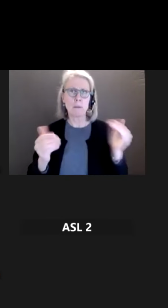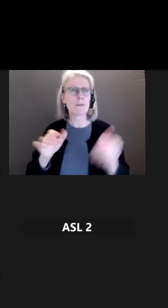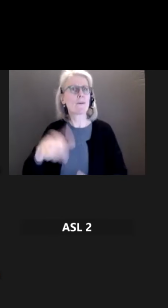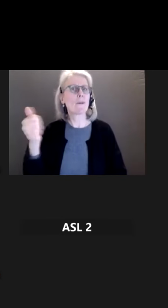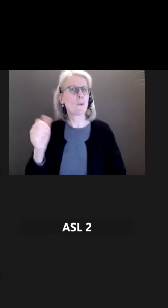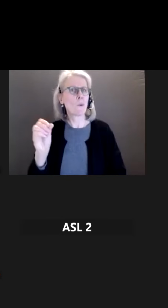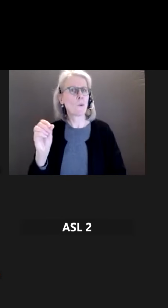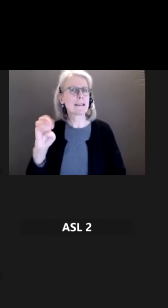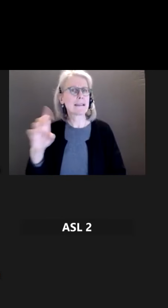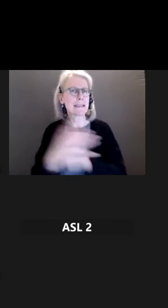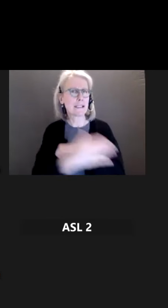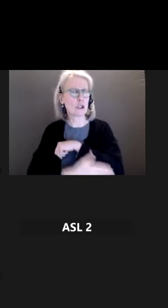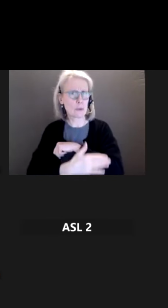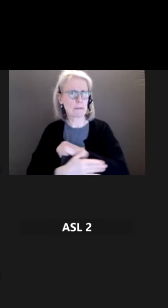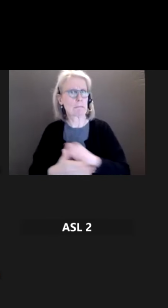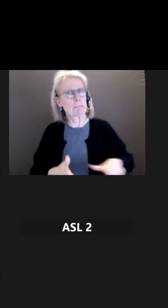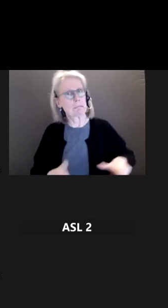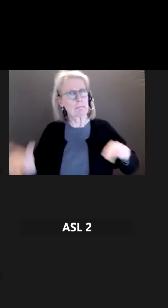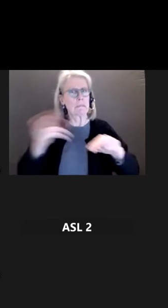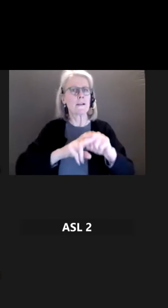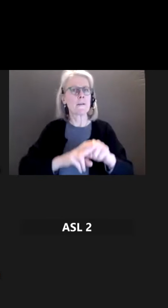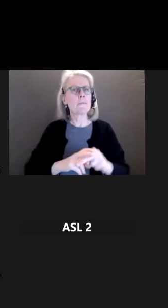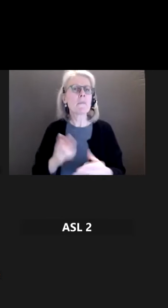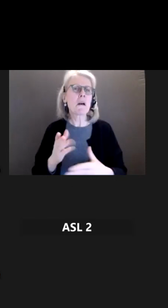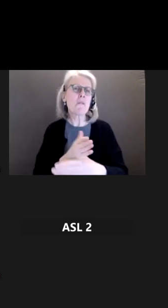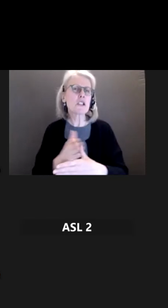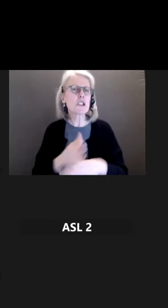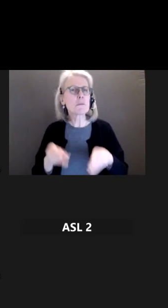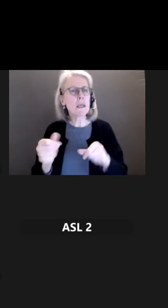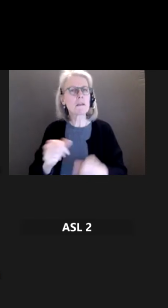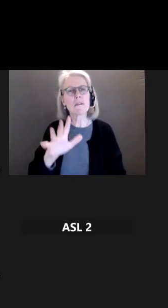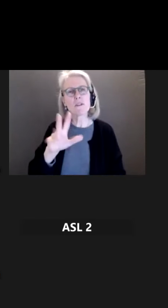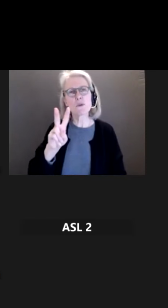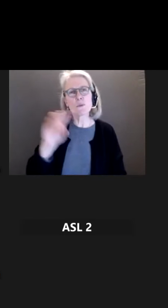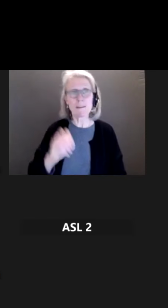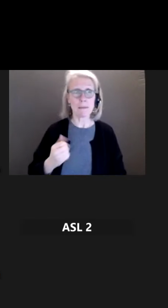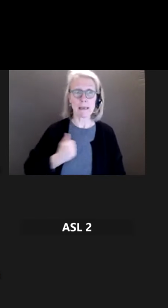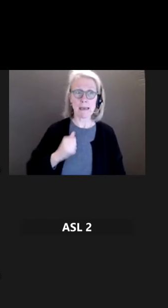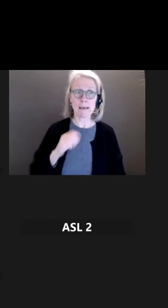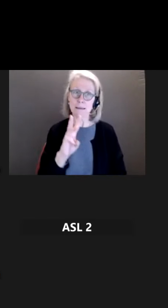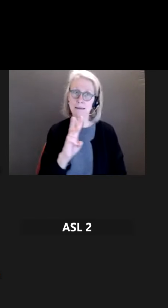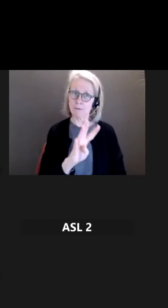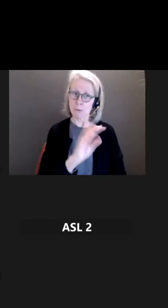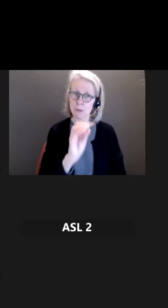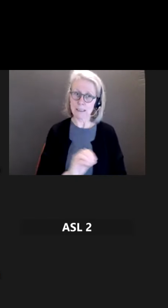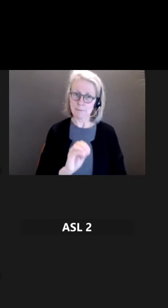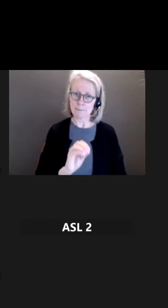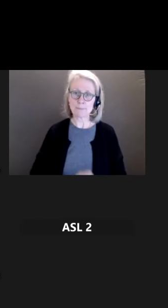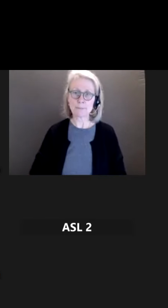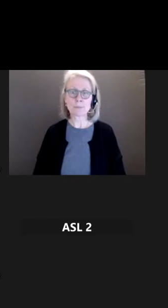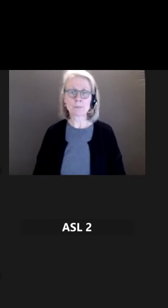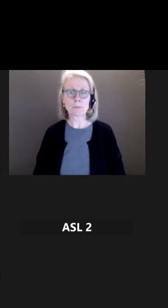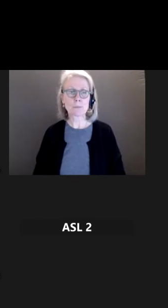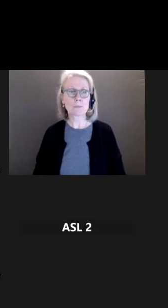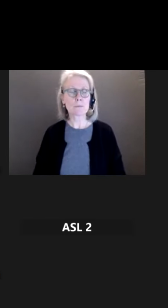OECD countries, with the average country spending about 52% of its long-term care spending on institutional care and the other